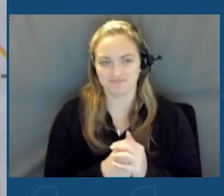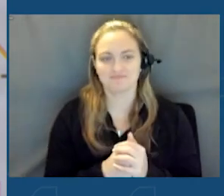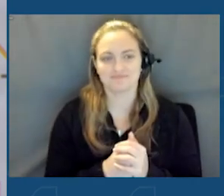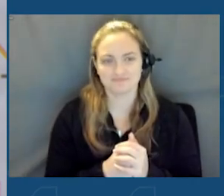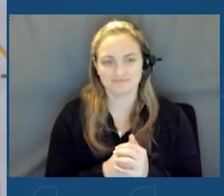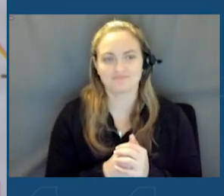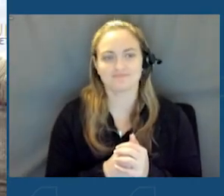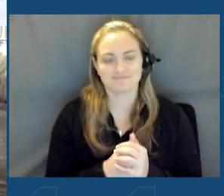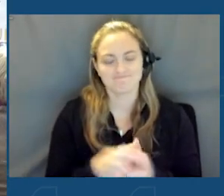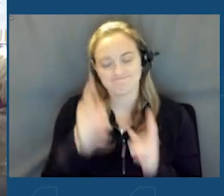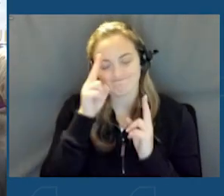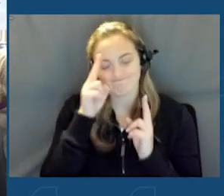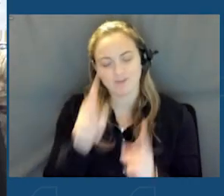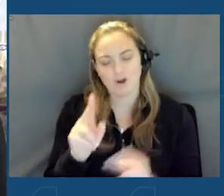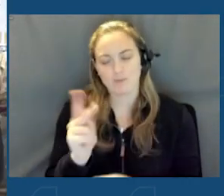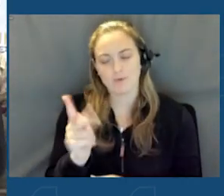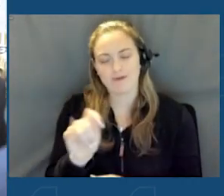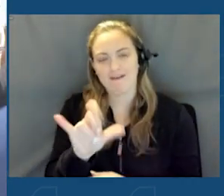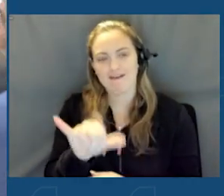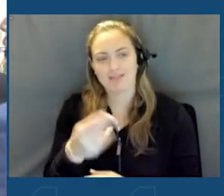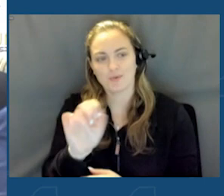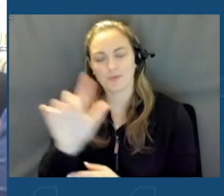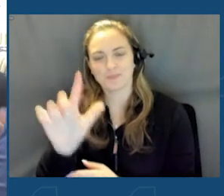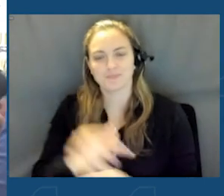Kathy Hochul.